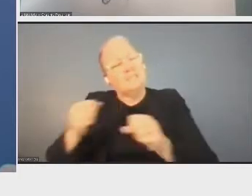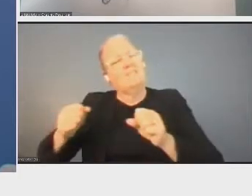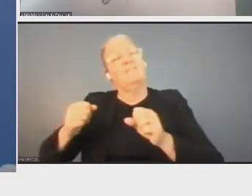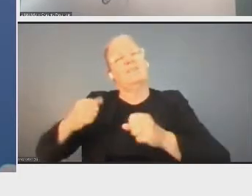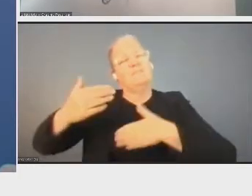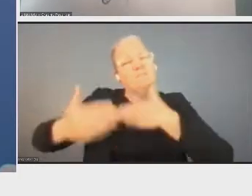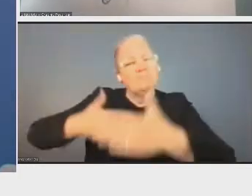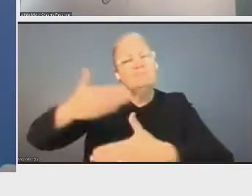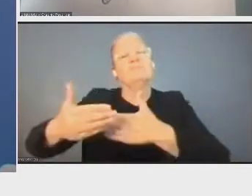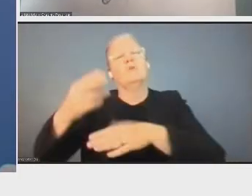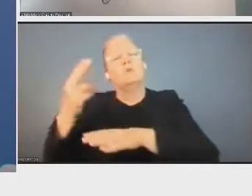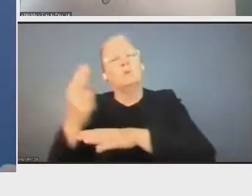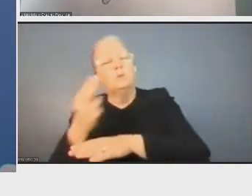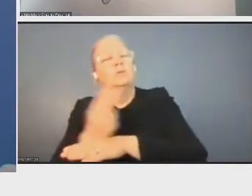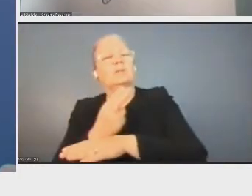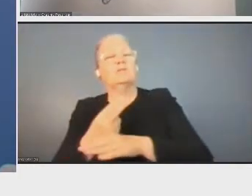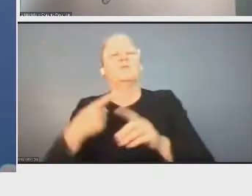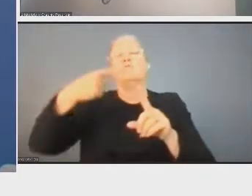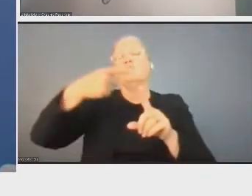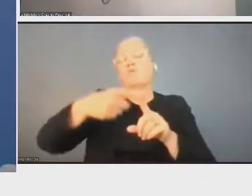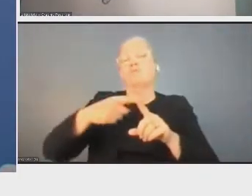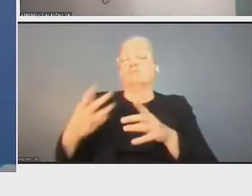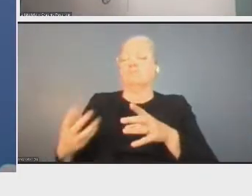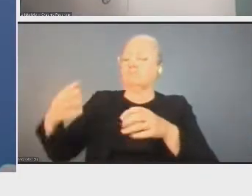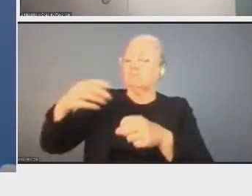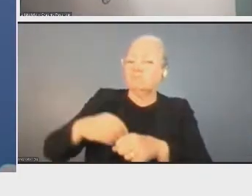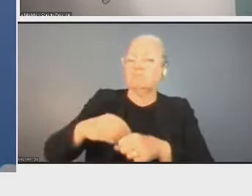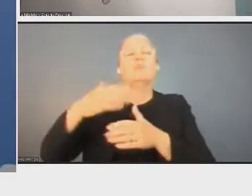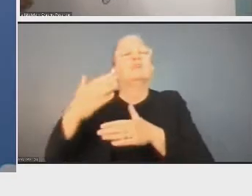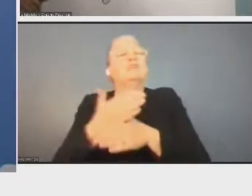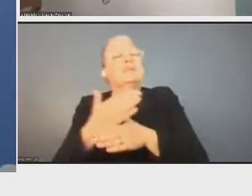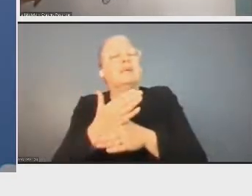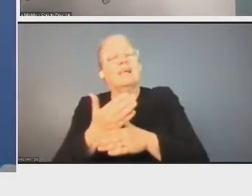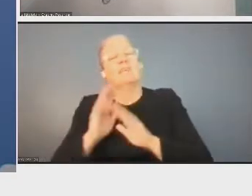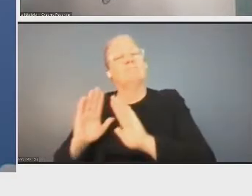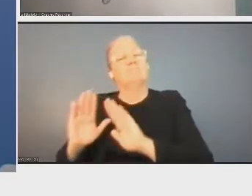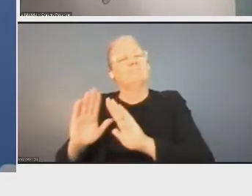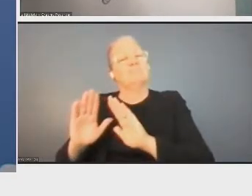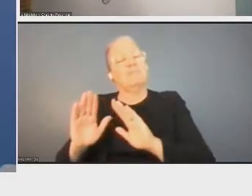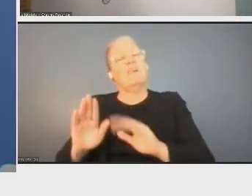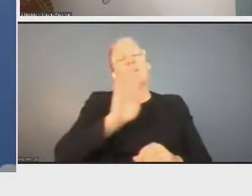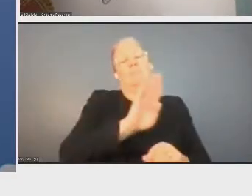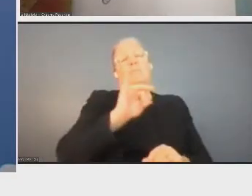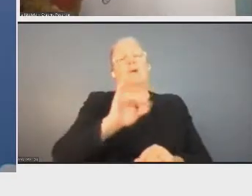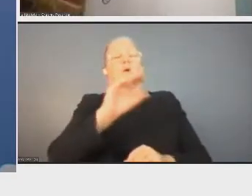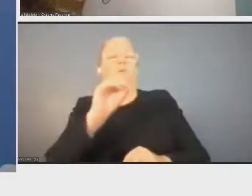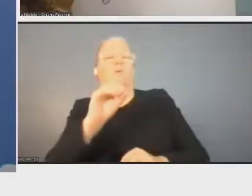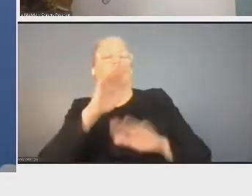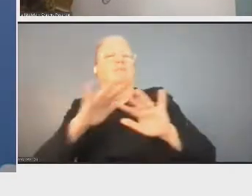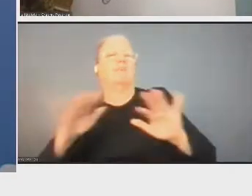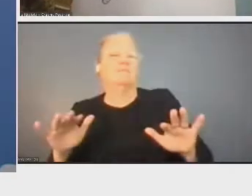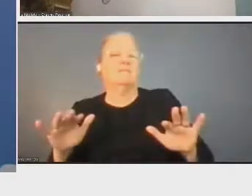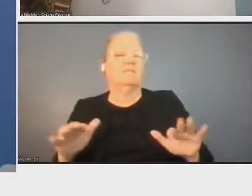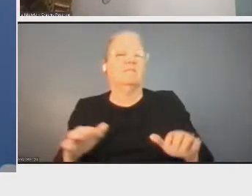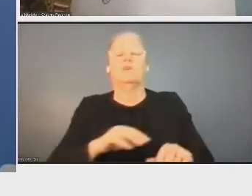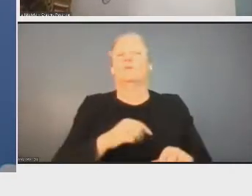and including equitably share the benefits accruing from the biodiversity, we cannot expect to achieve